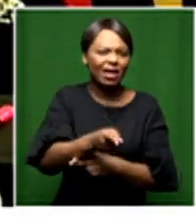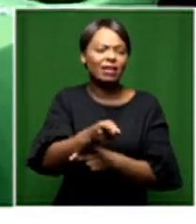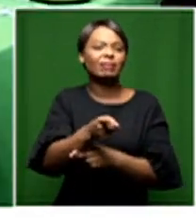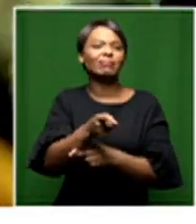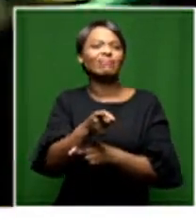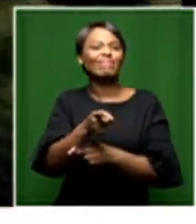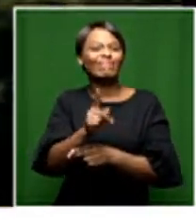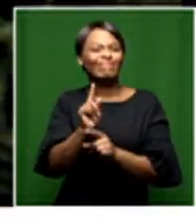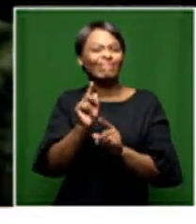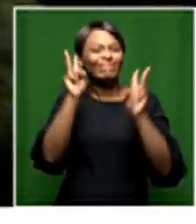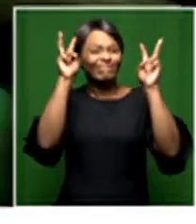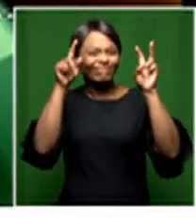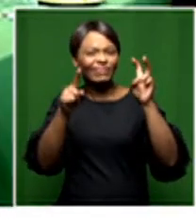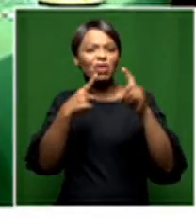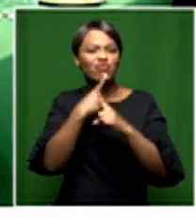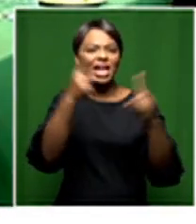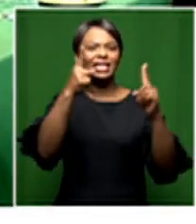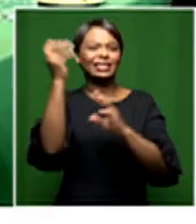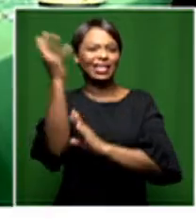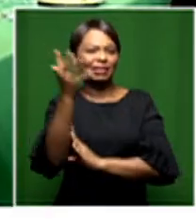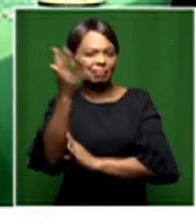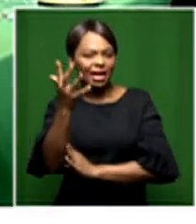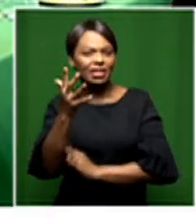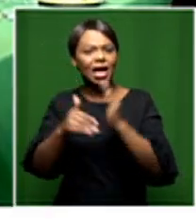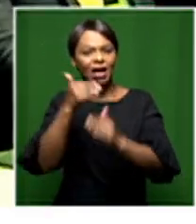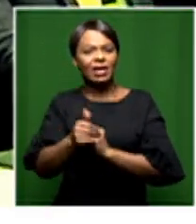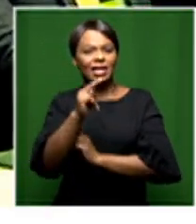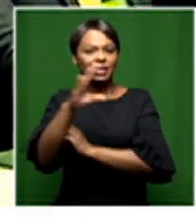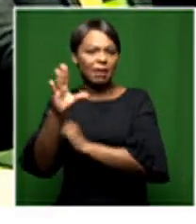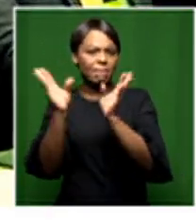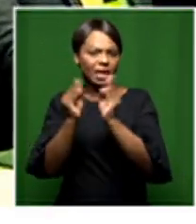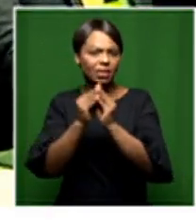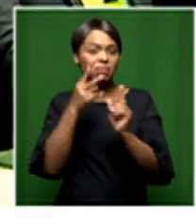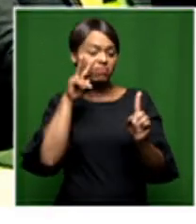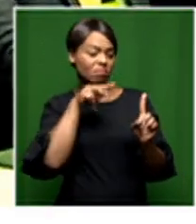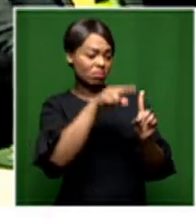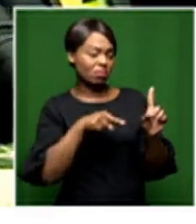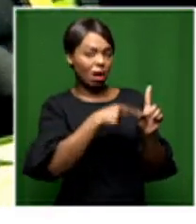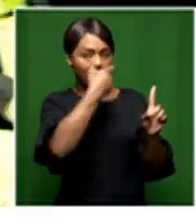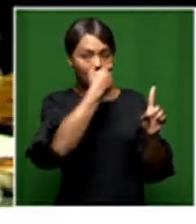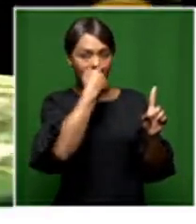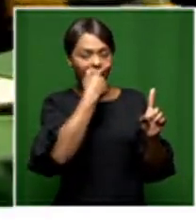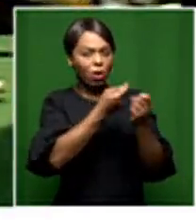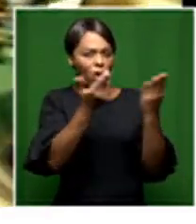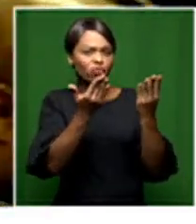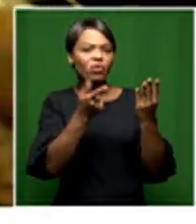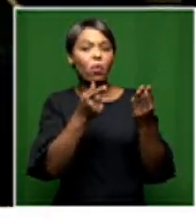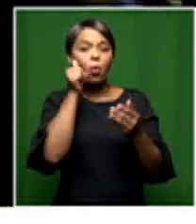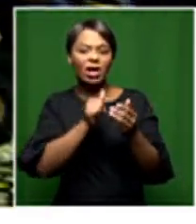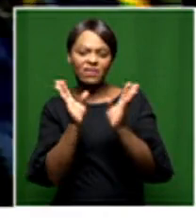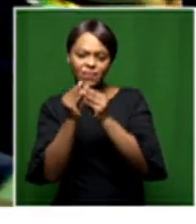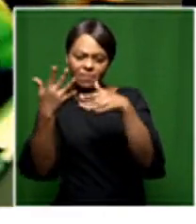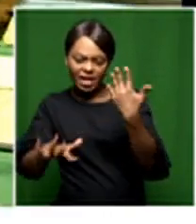tactic around releasing statements after the NEC meetings. We've seen Cyril Ramaphosa on a few occasions addressing the